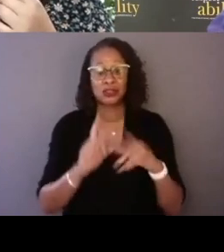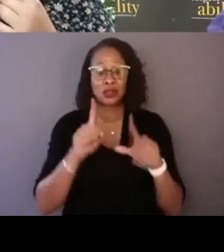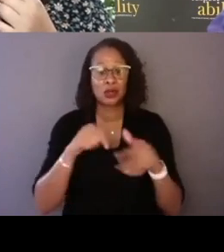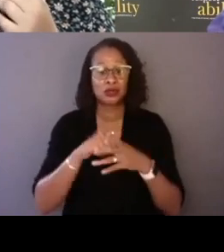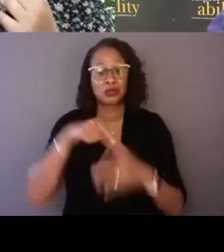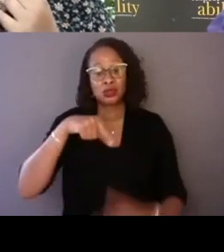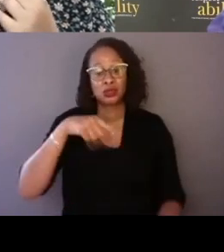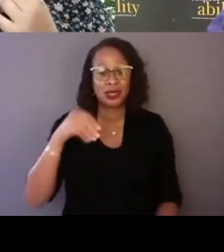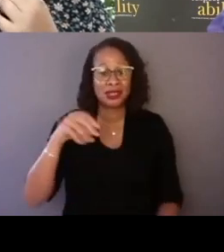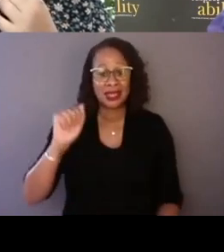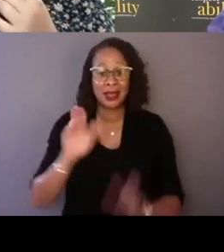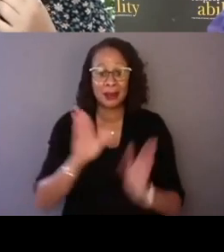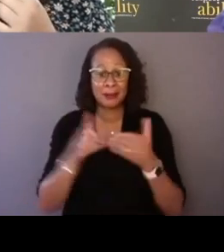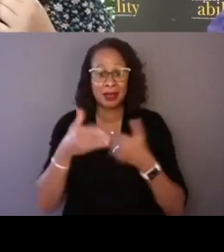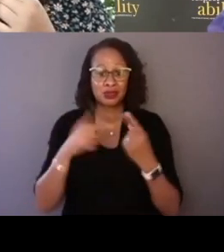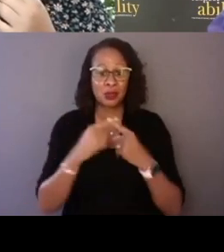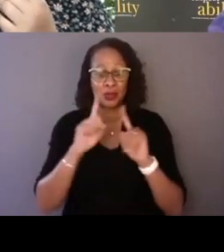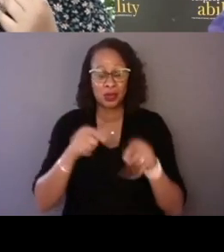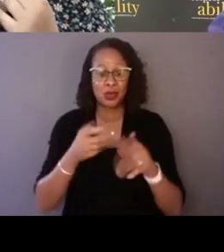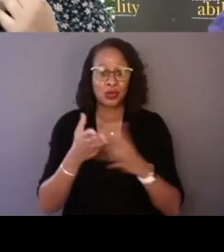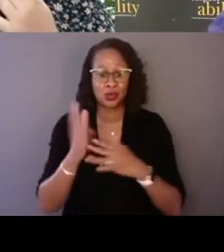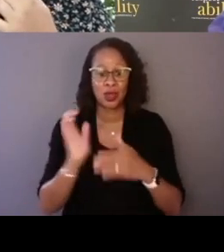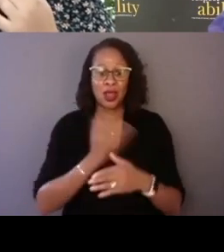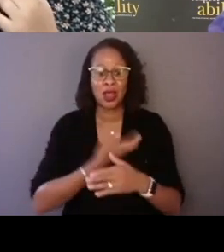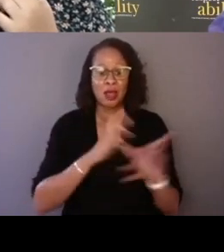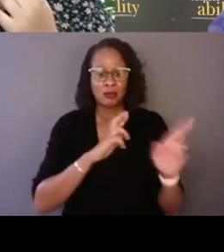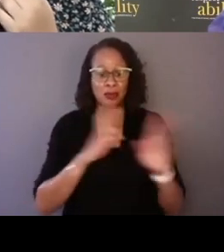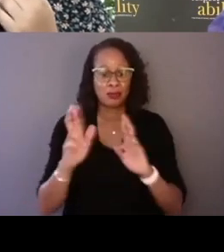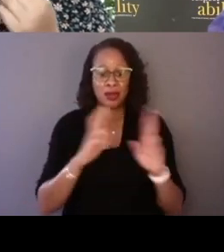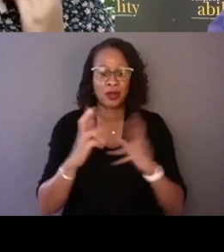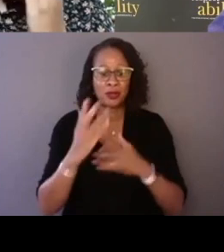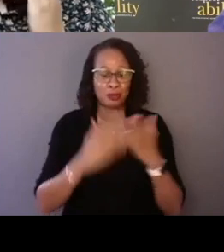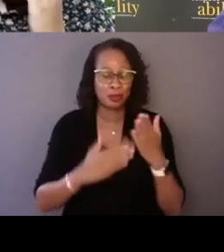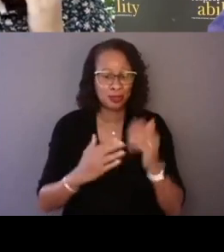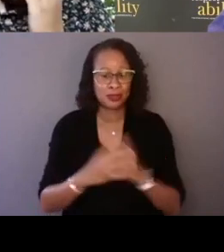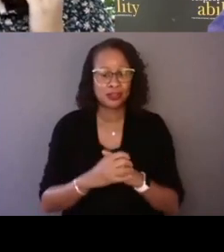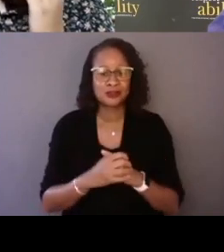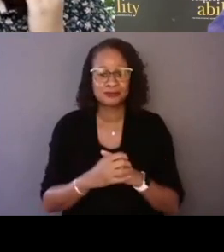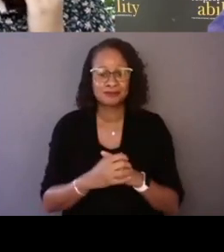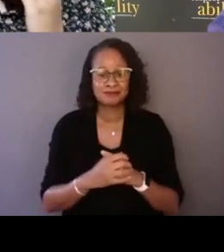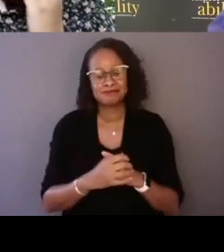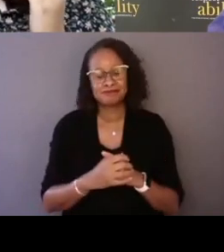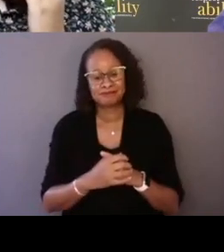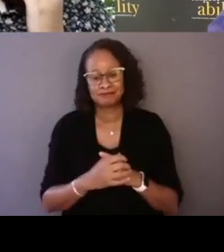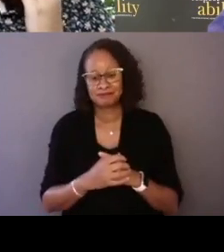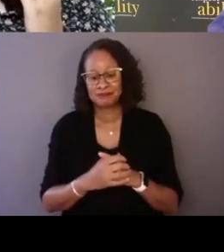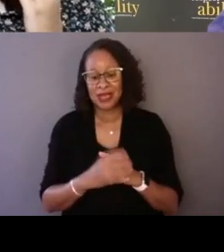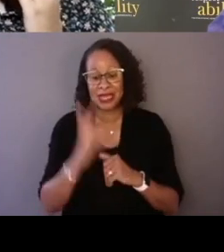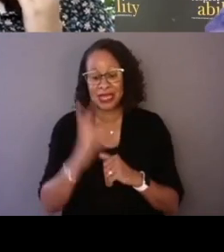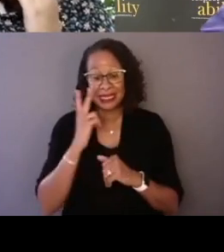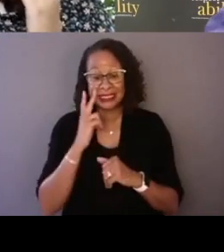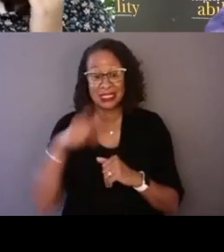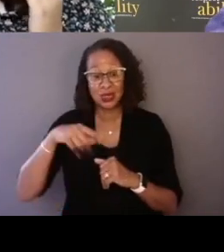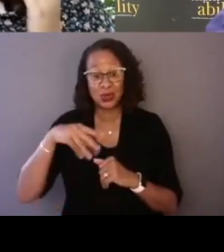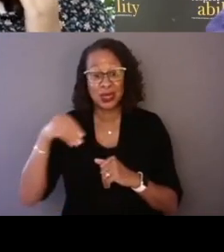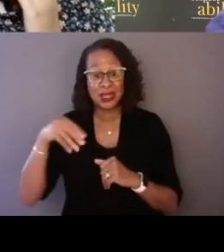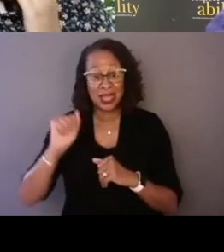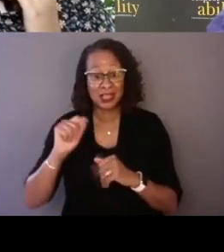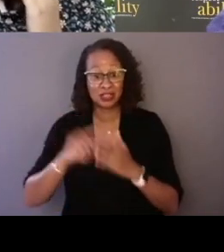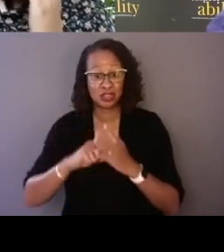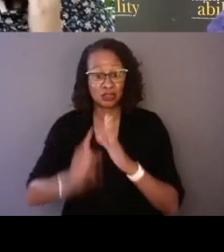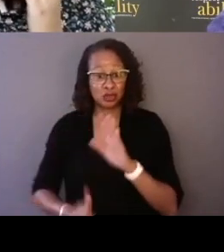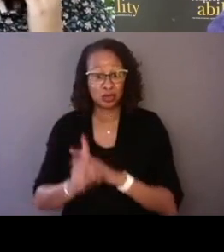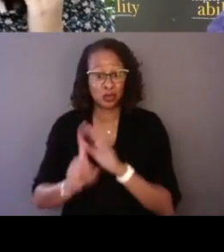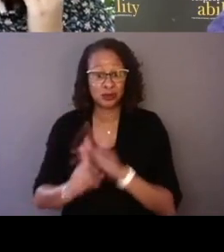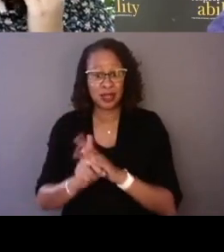we get through our prepared portion. And I see questions are beginning to populate, but just a reminder that